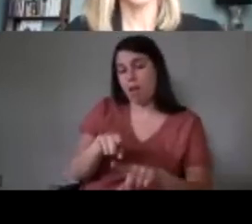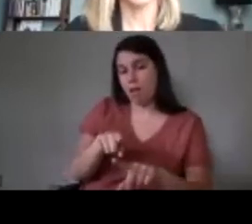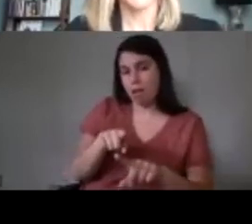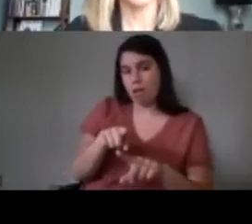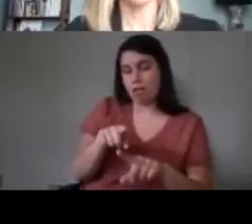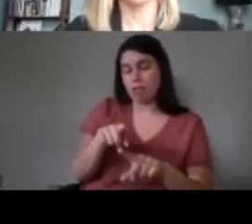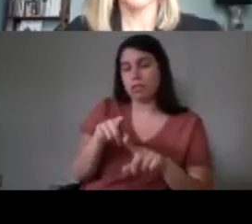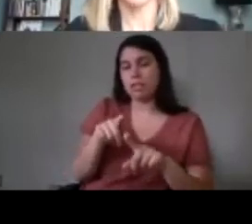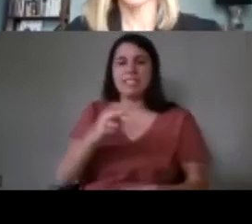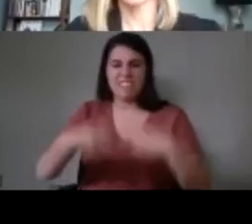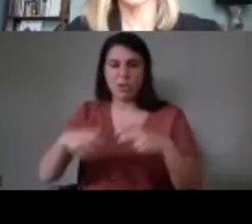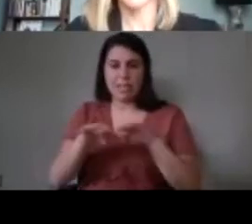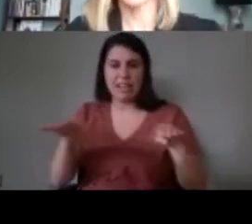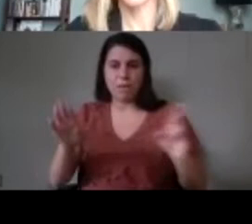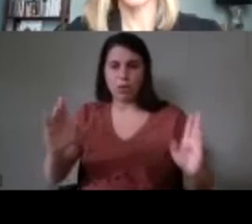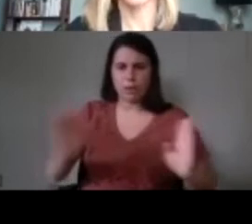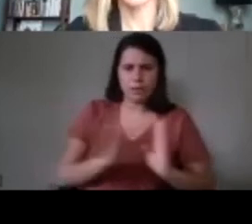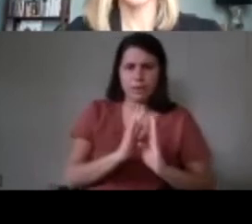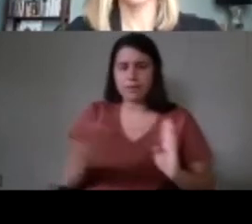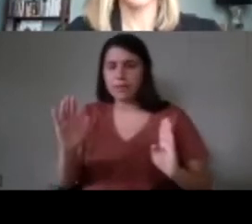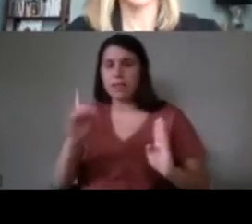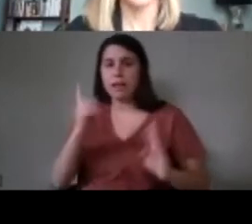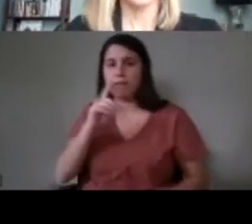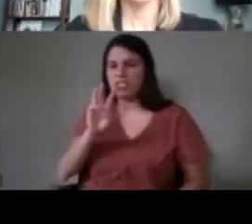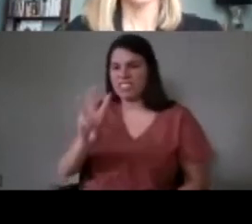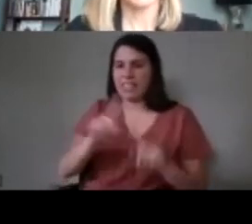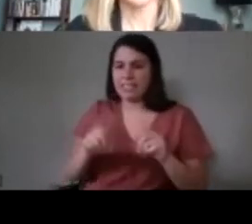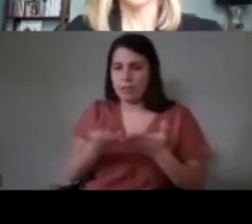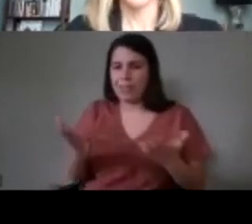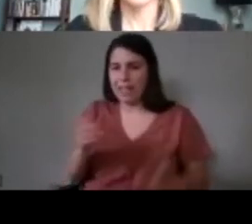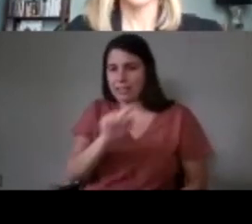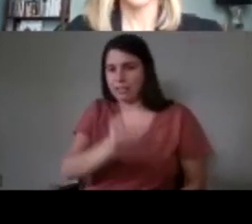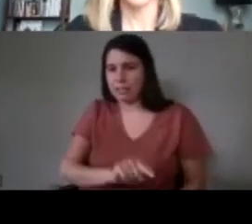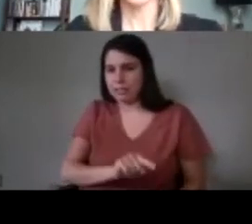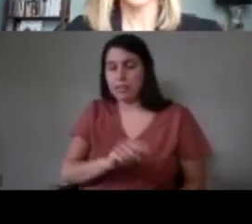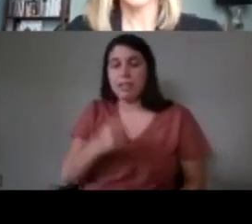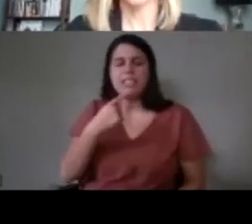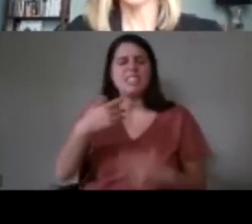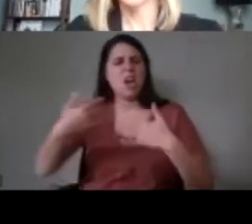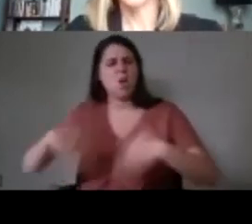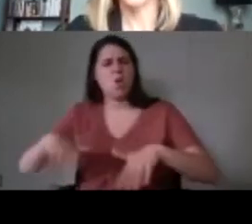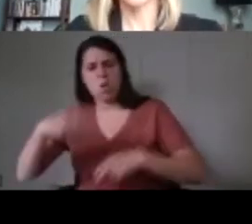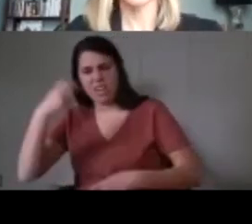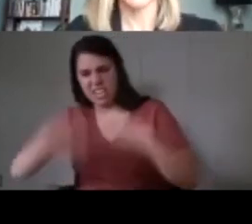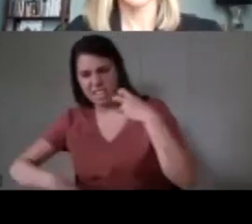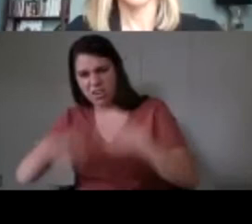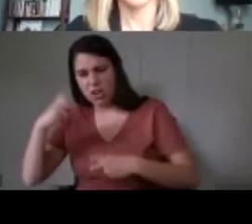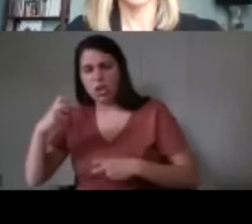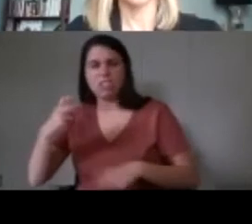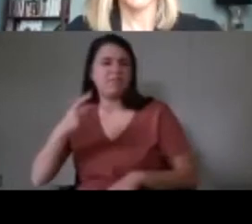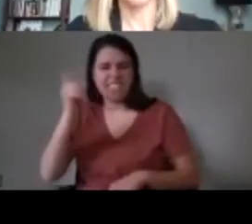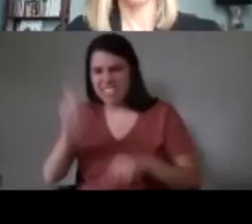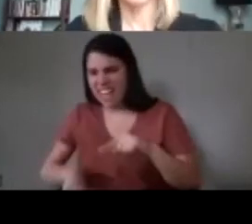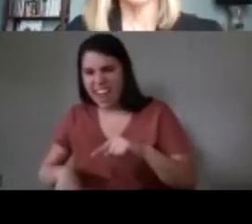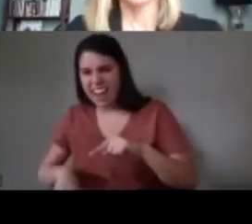was to conduct any of the following 6 activities. And if they responded very difficult or that they couldn't do one of these activities